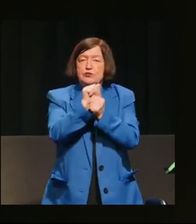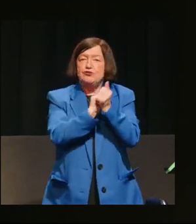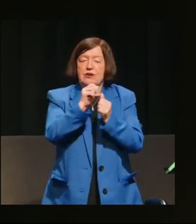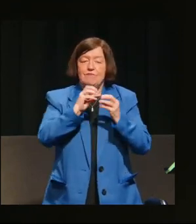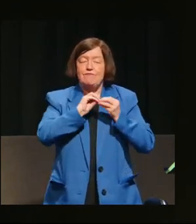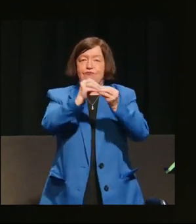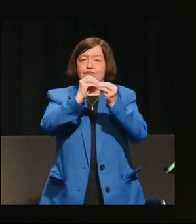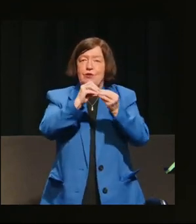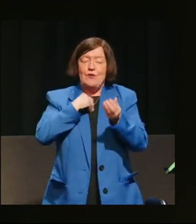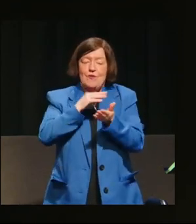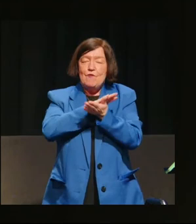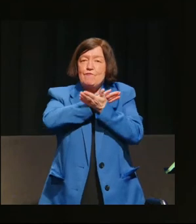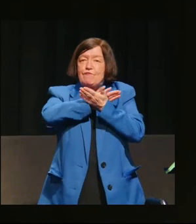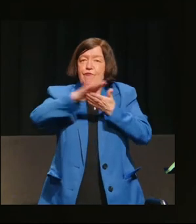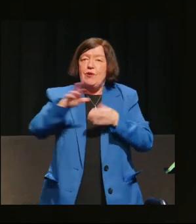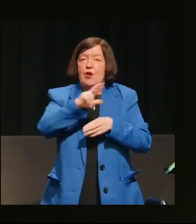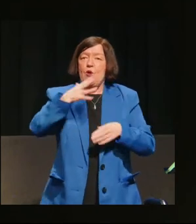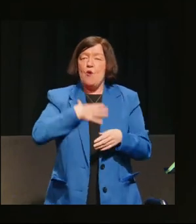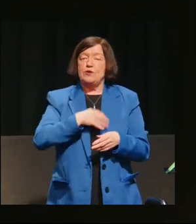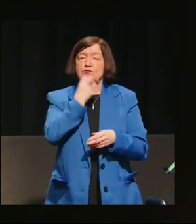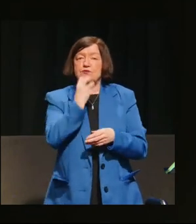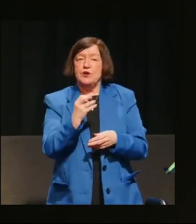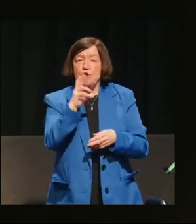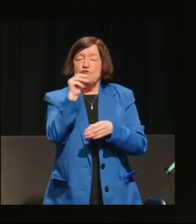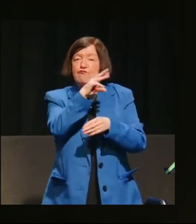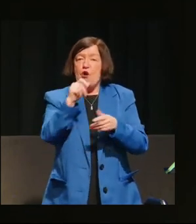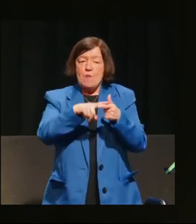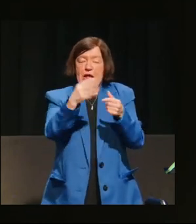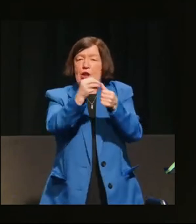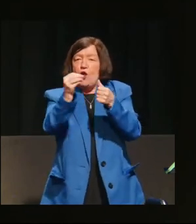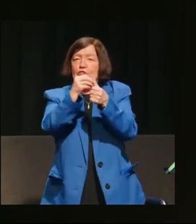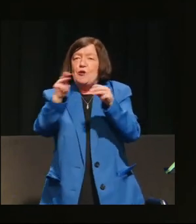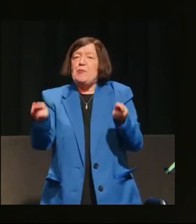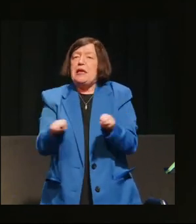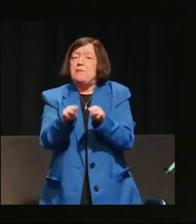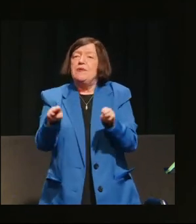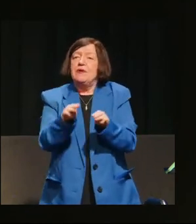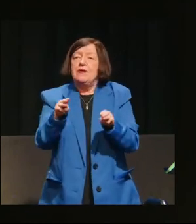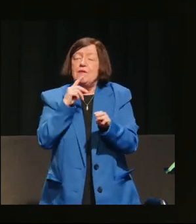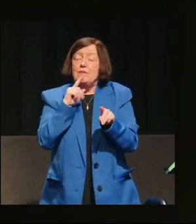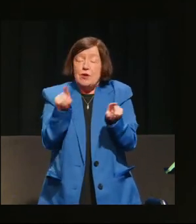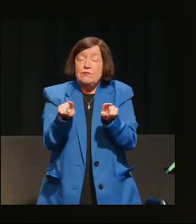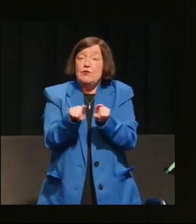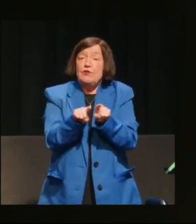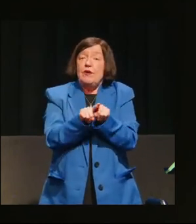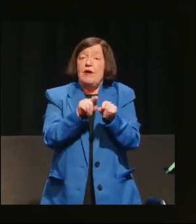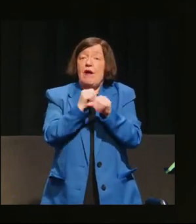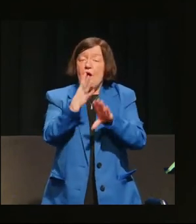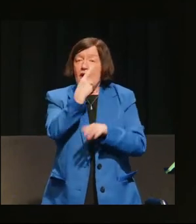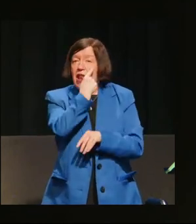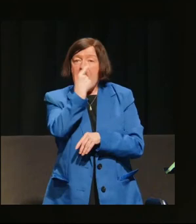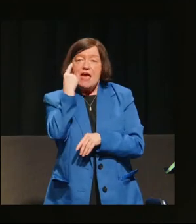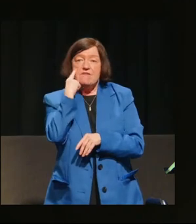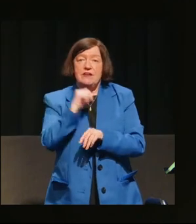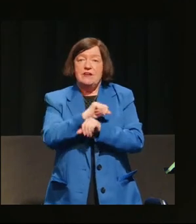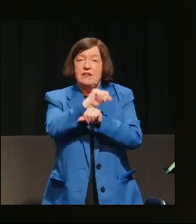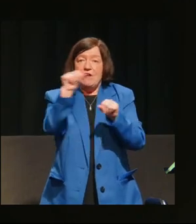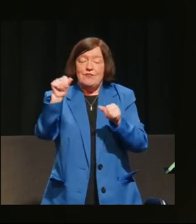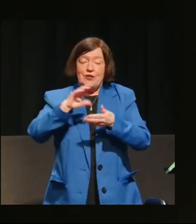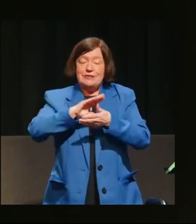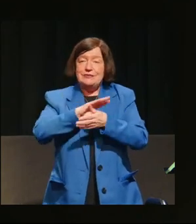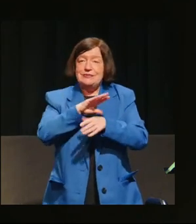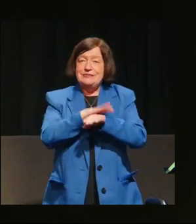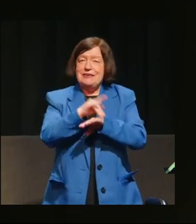designed to eradicate not only Jews, Roma, and other peoples, but also all evidence of their